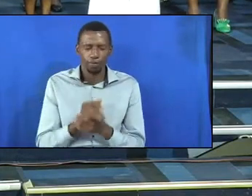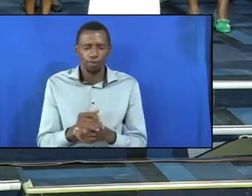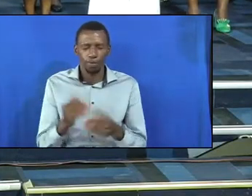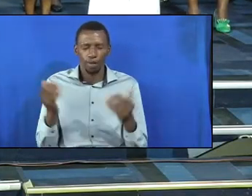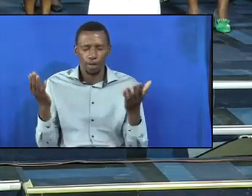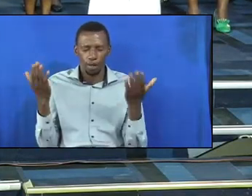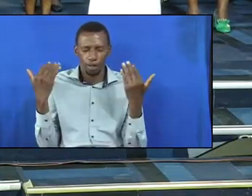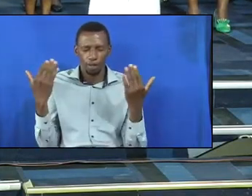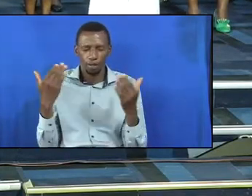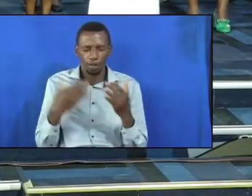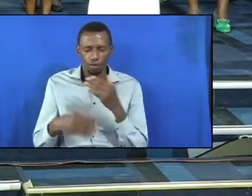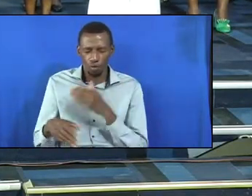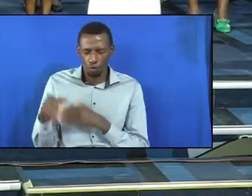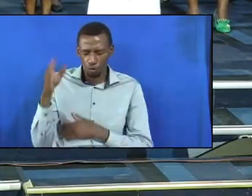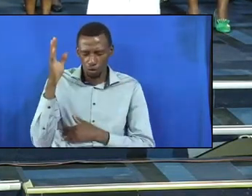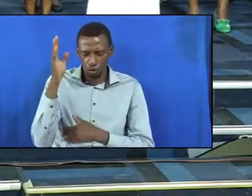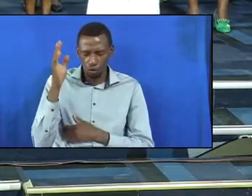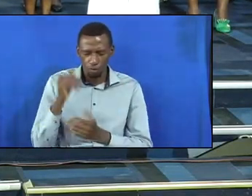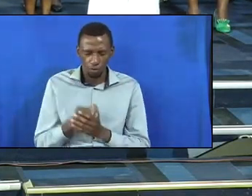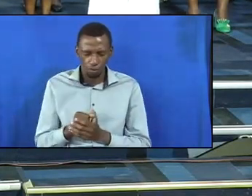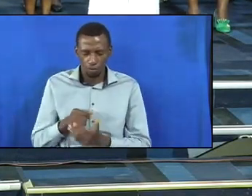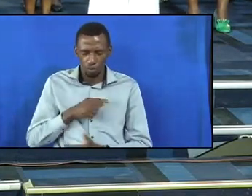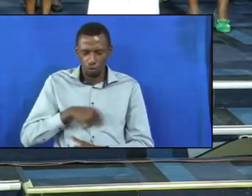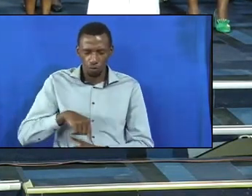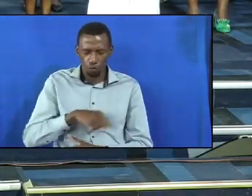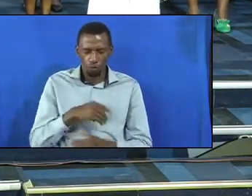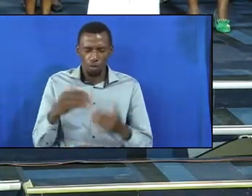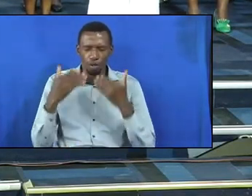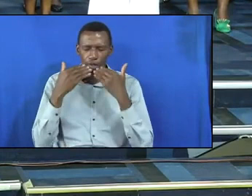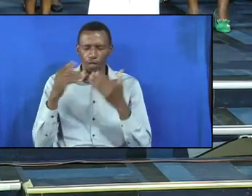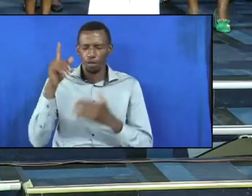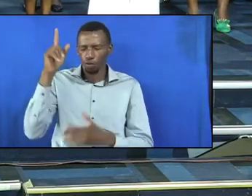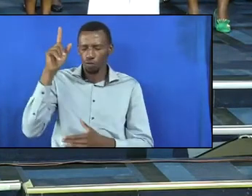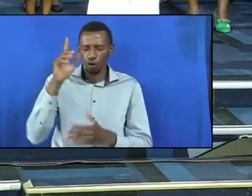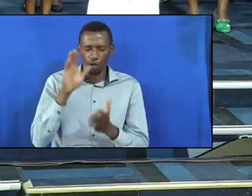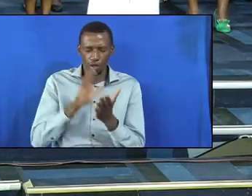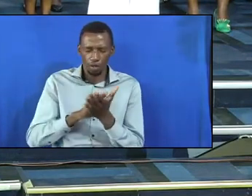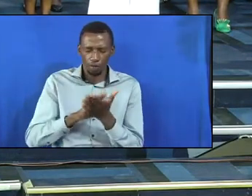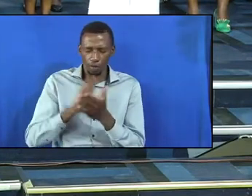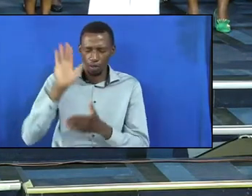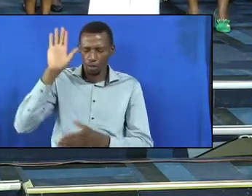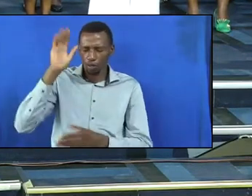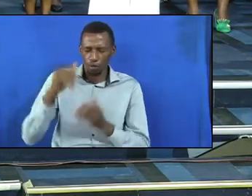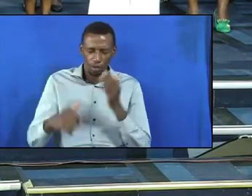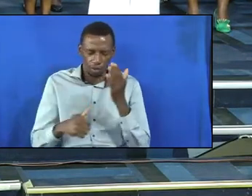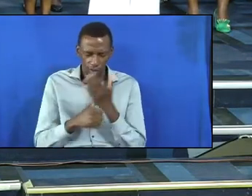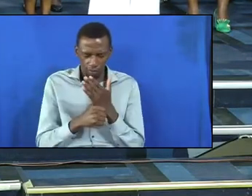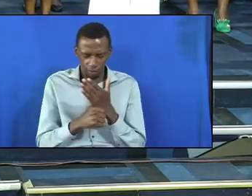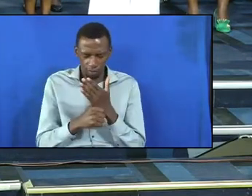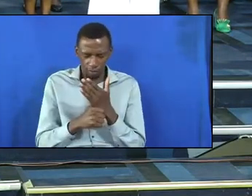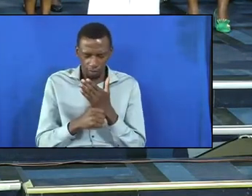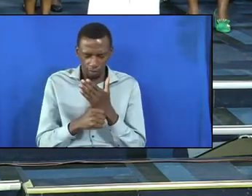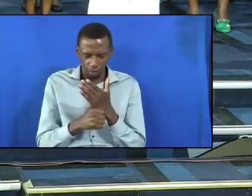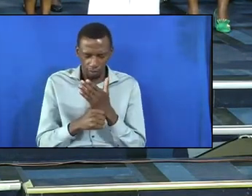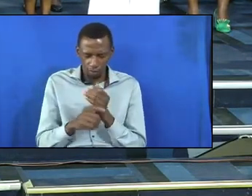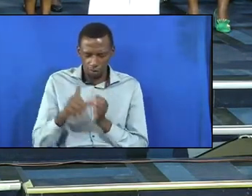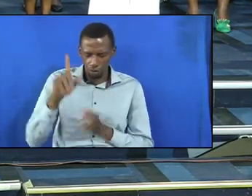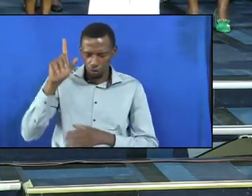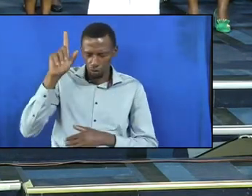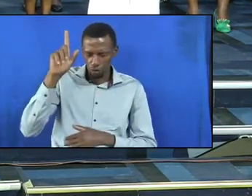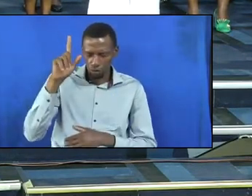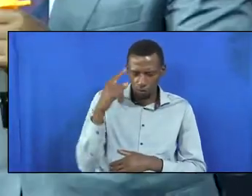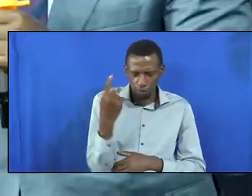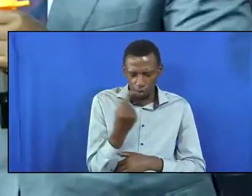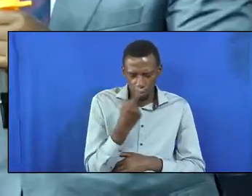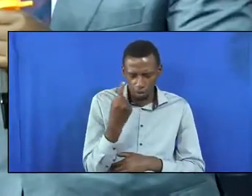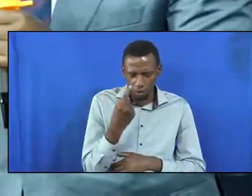eternal God, we thank you and praise your name. You alone